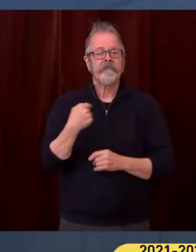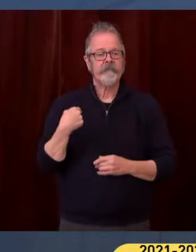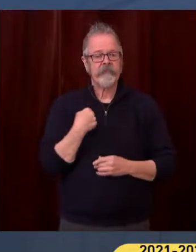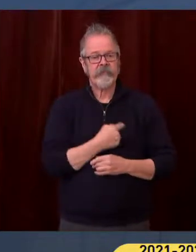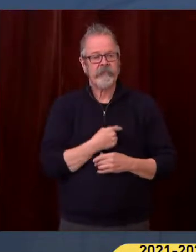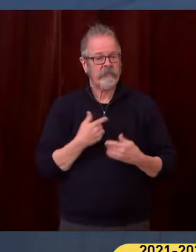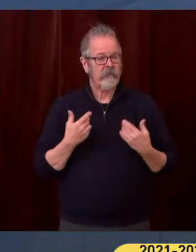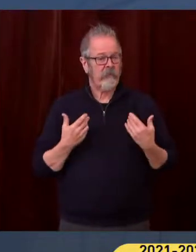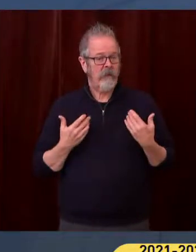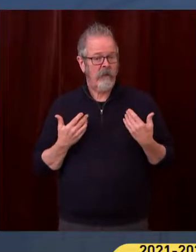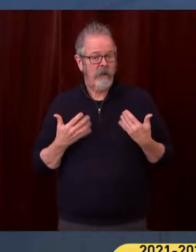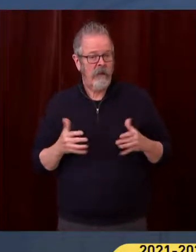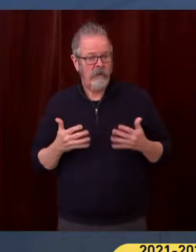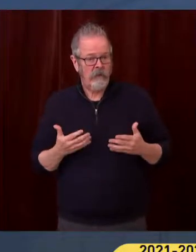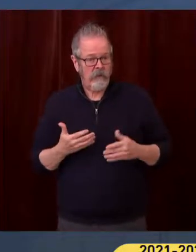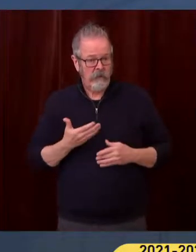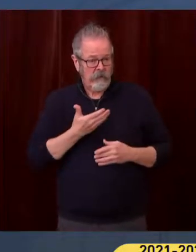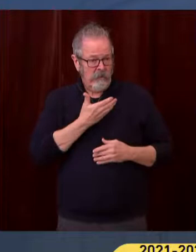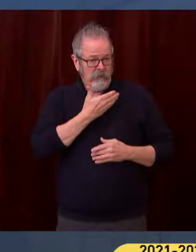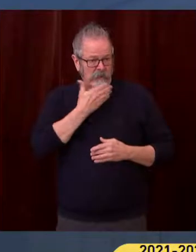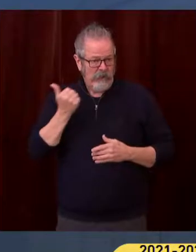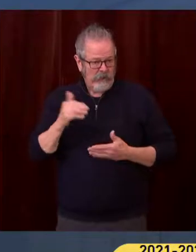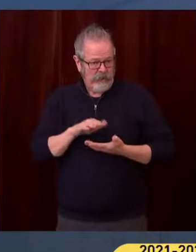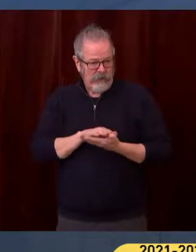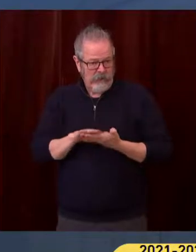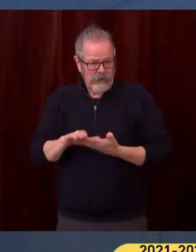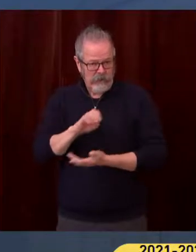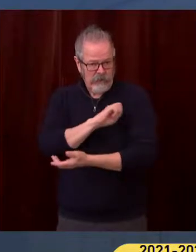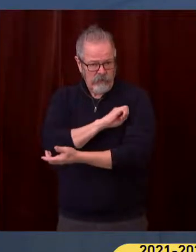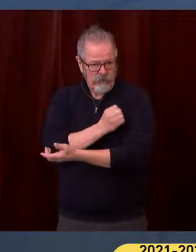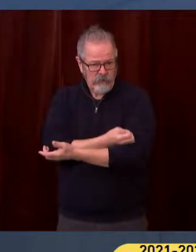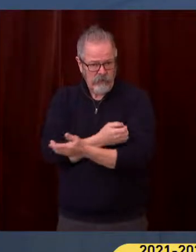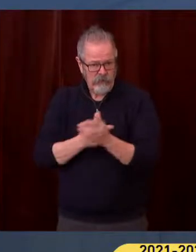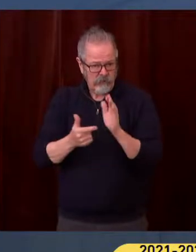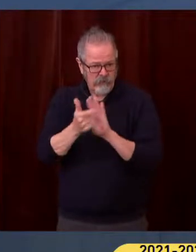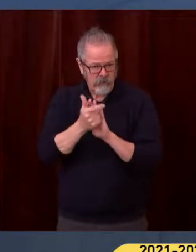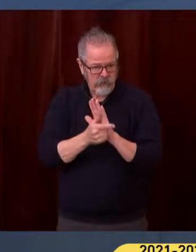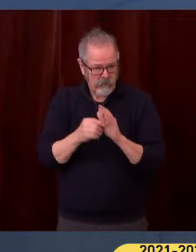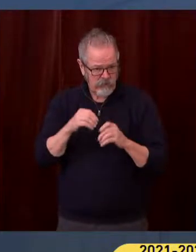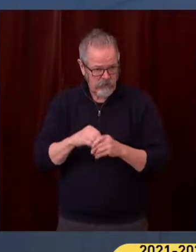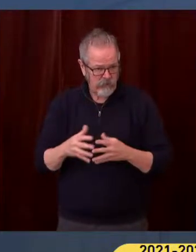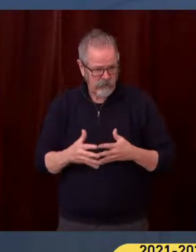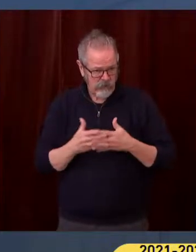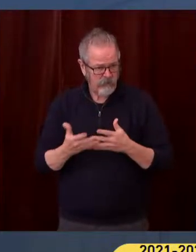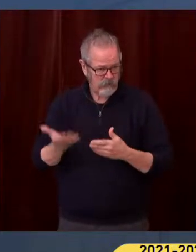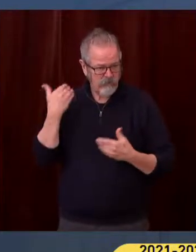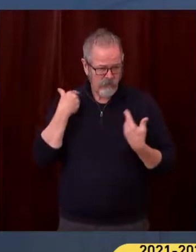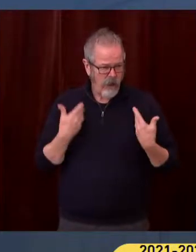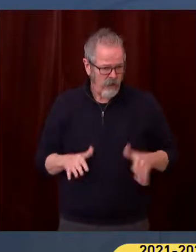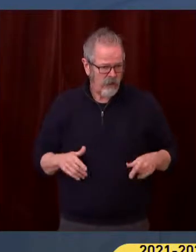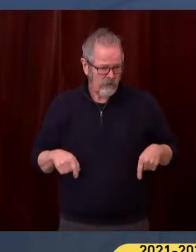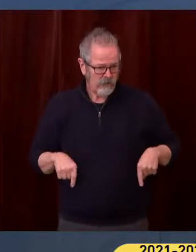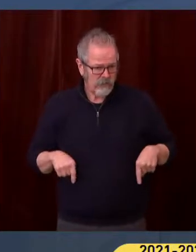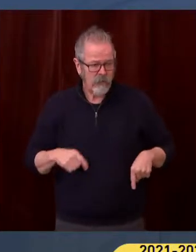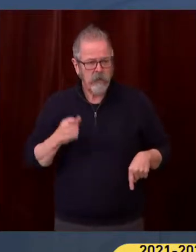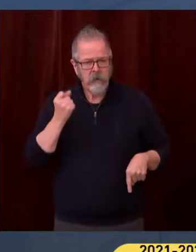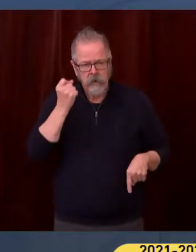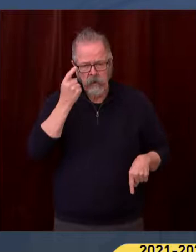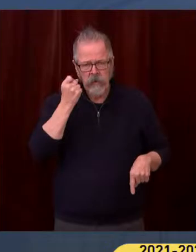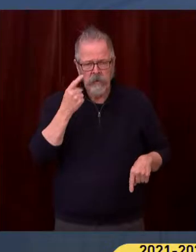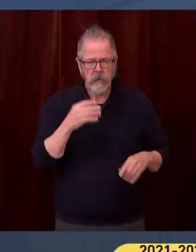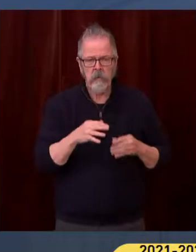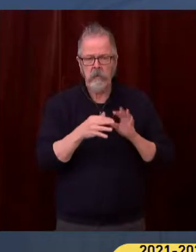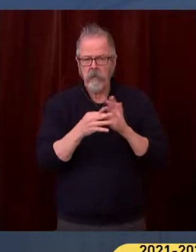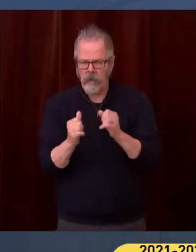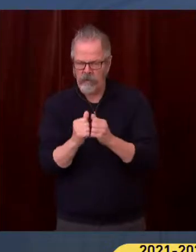But here's the thing. It's also the one bill that the industry, the utilities were able to support. And they were able to support it